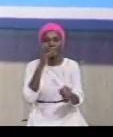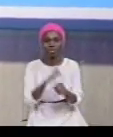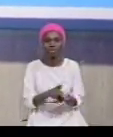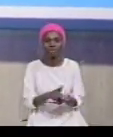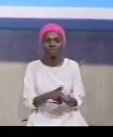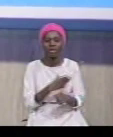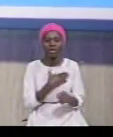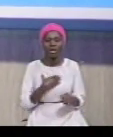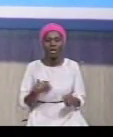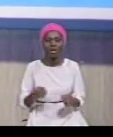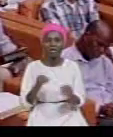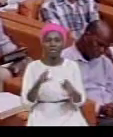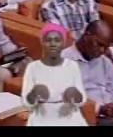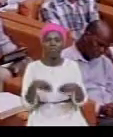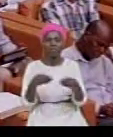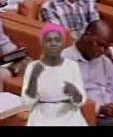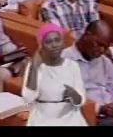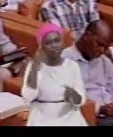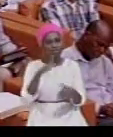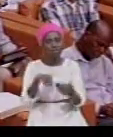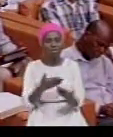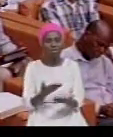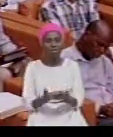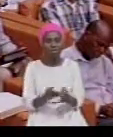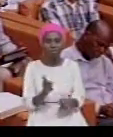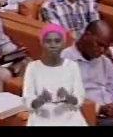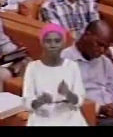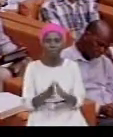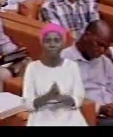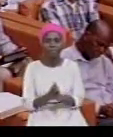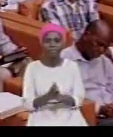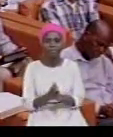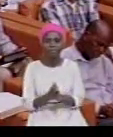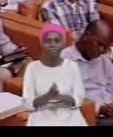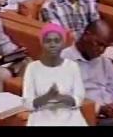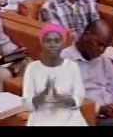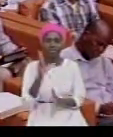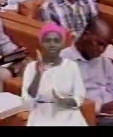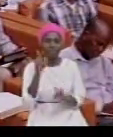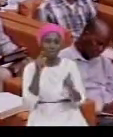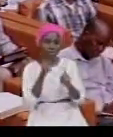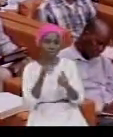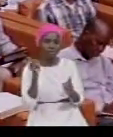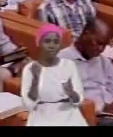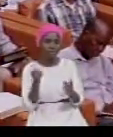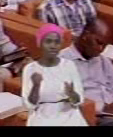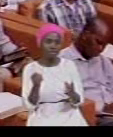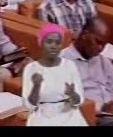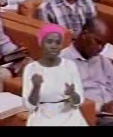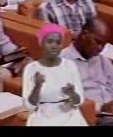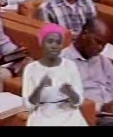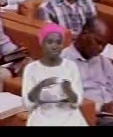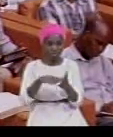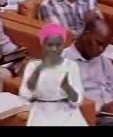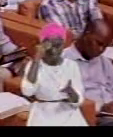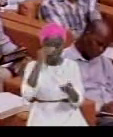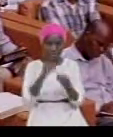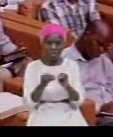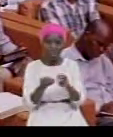and provision for all. We're looking at three things here. Number one,